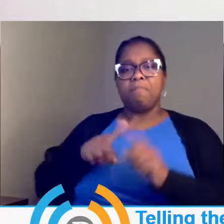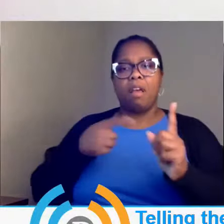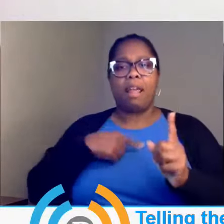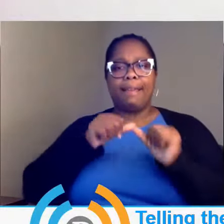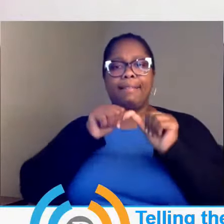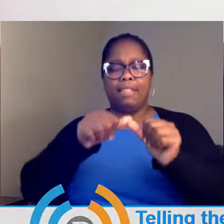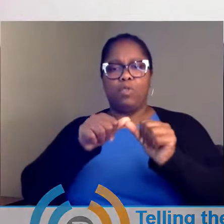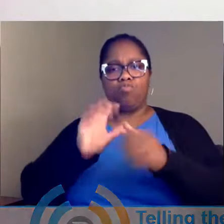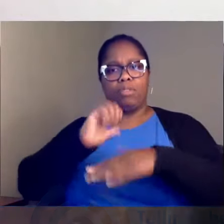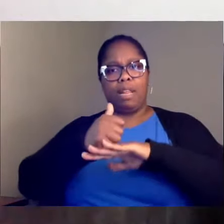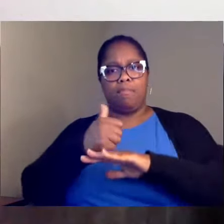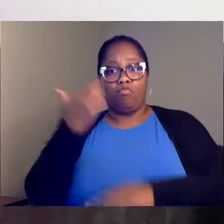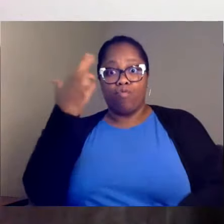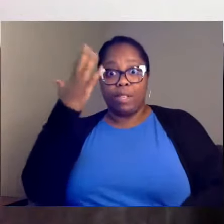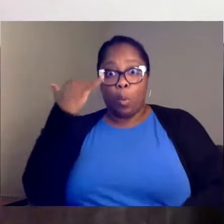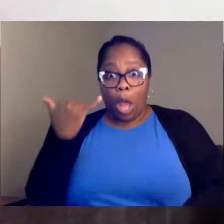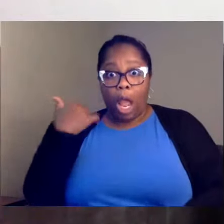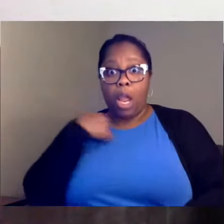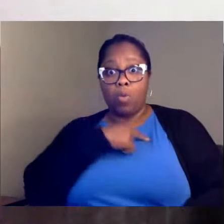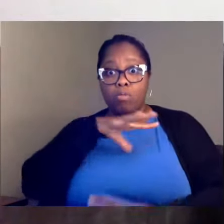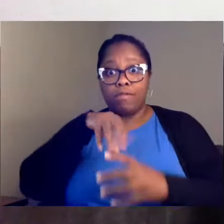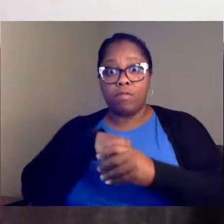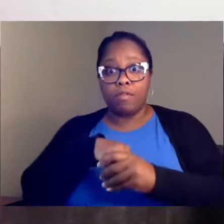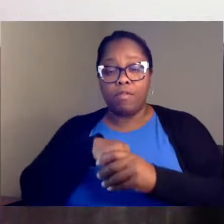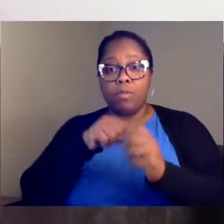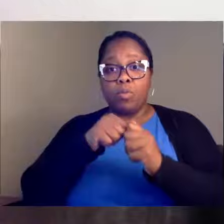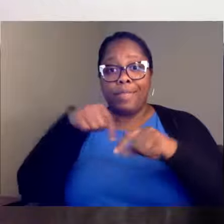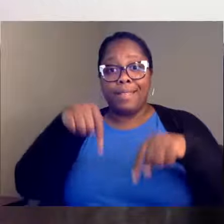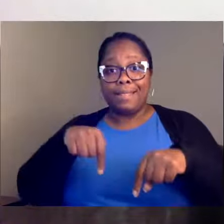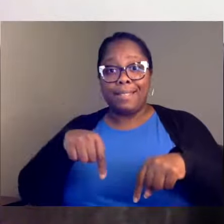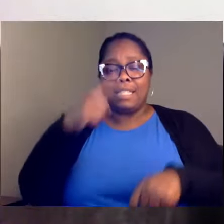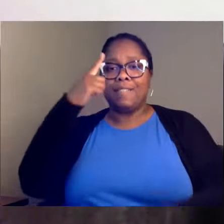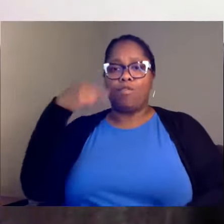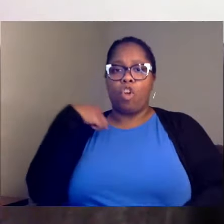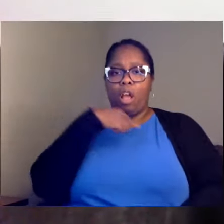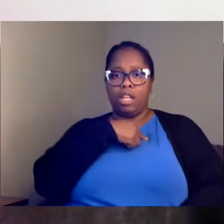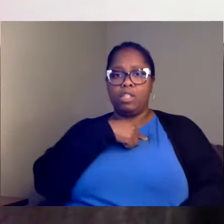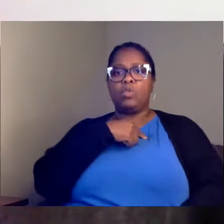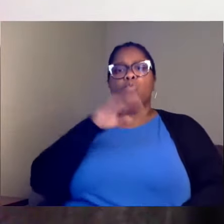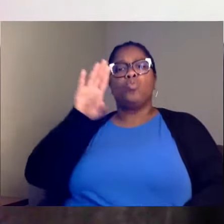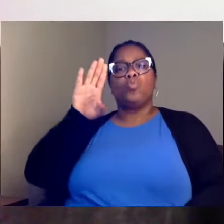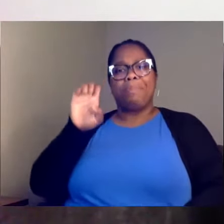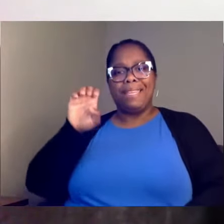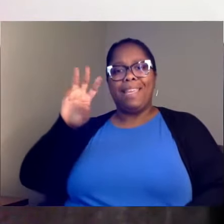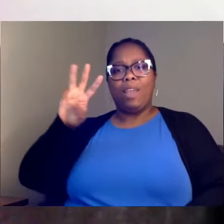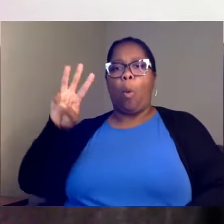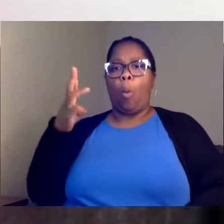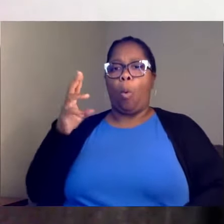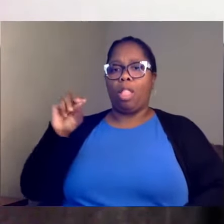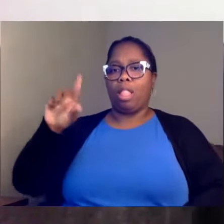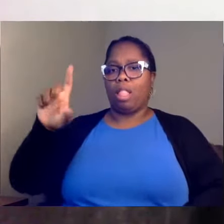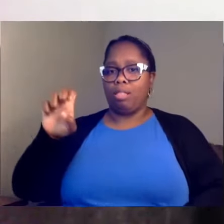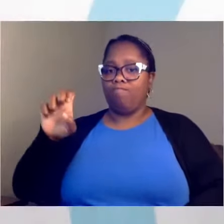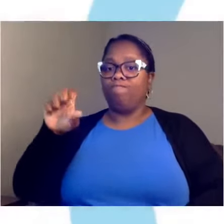why we're doing this, which is for us to be whole. Yeah.